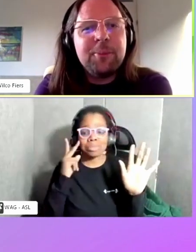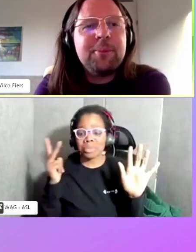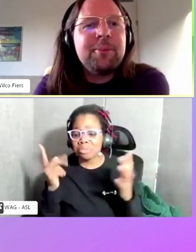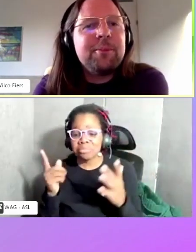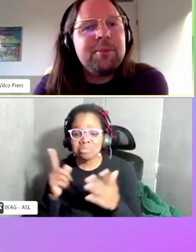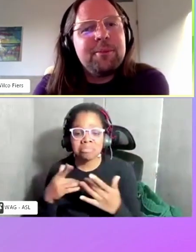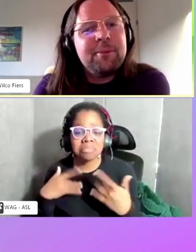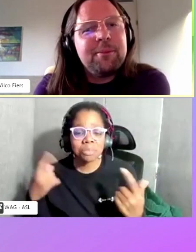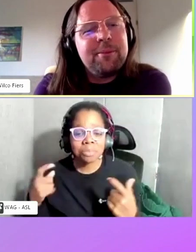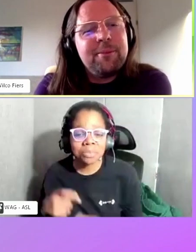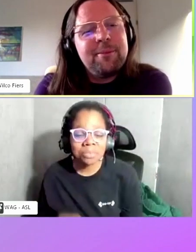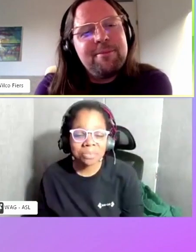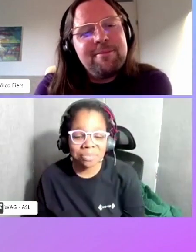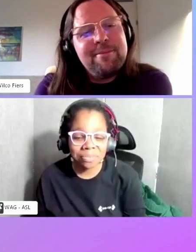Phil.